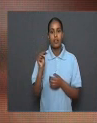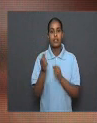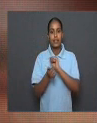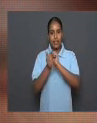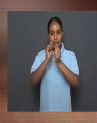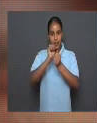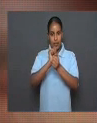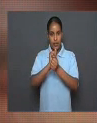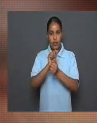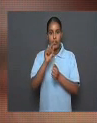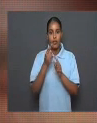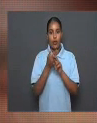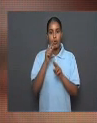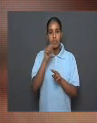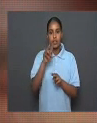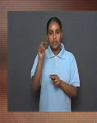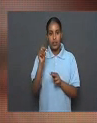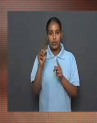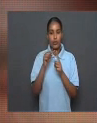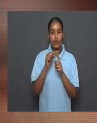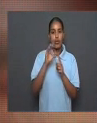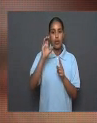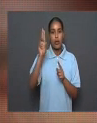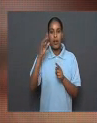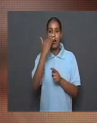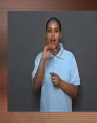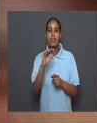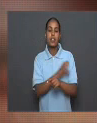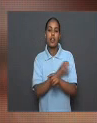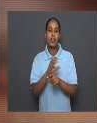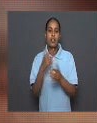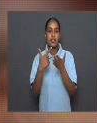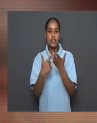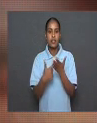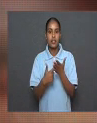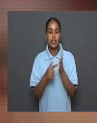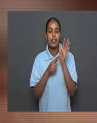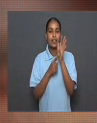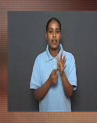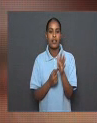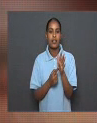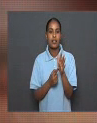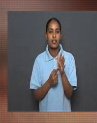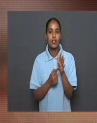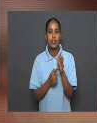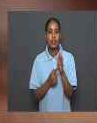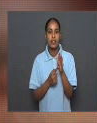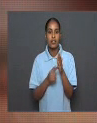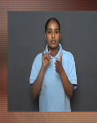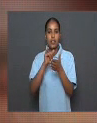deflects from the zinc to the copper half cell. This indicates